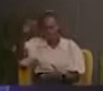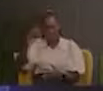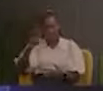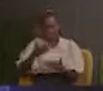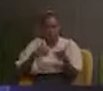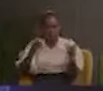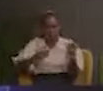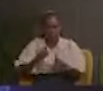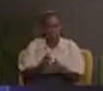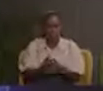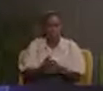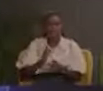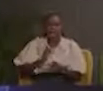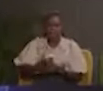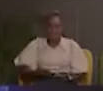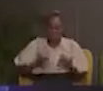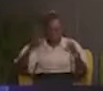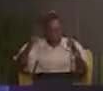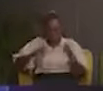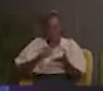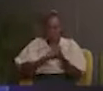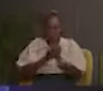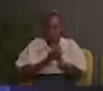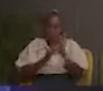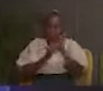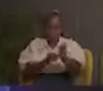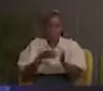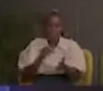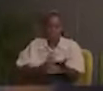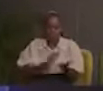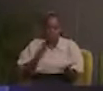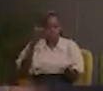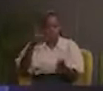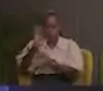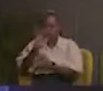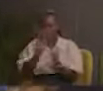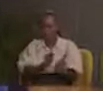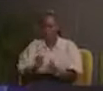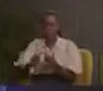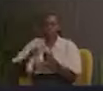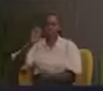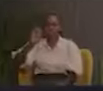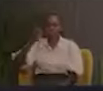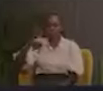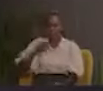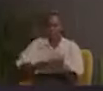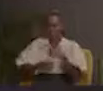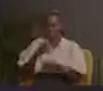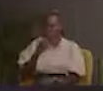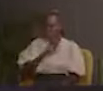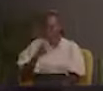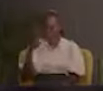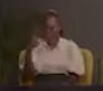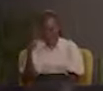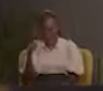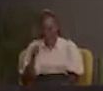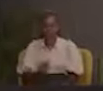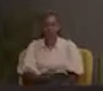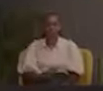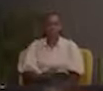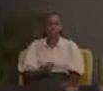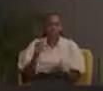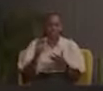to glow. Our lives must become manifestations of the glory of God. According to Ephesians 3 and verse 10, to the intent now that